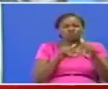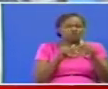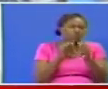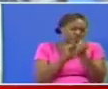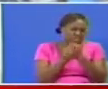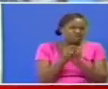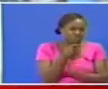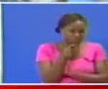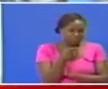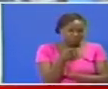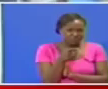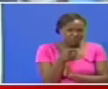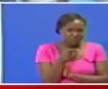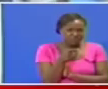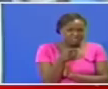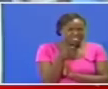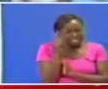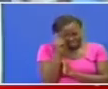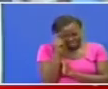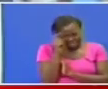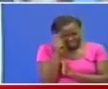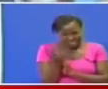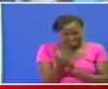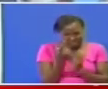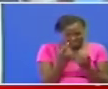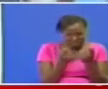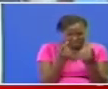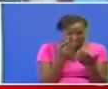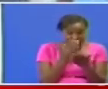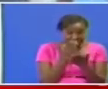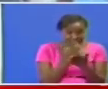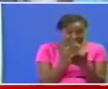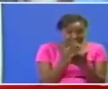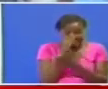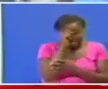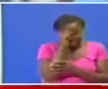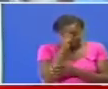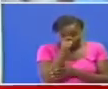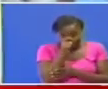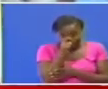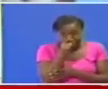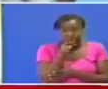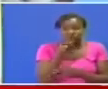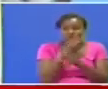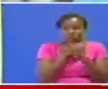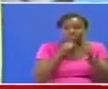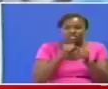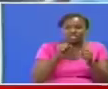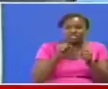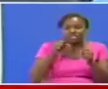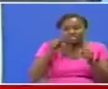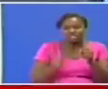action. I have followed this matter keenly, and I have a lot of respect for President Zuma of South